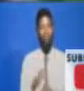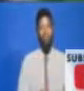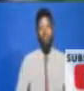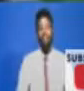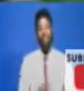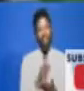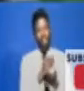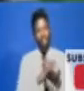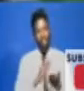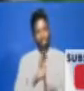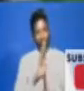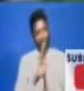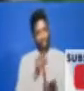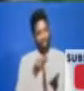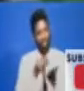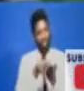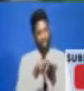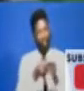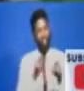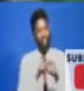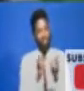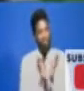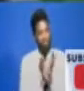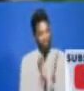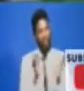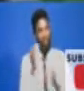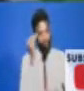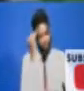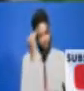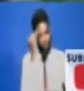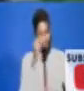have been in public domain.